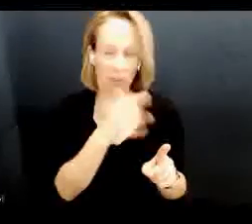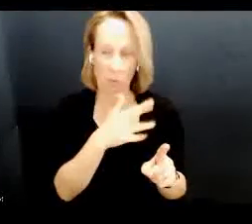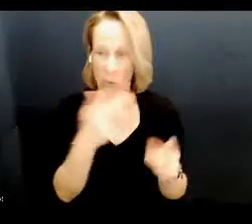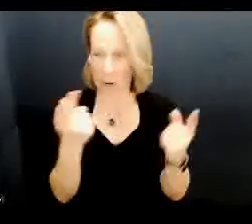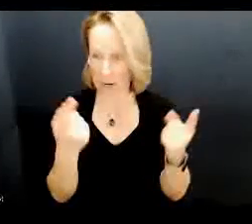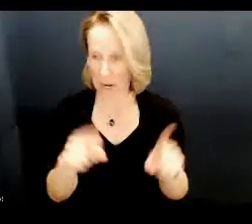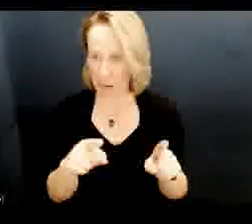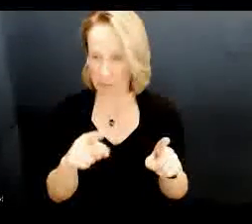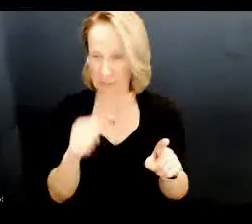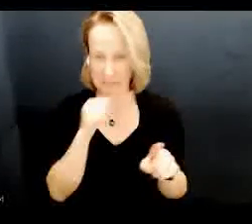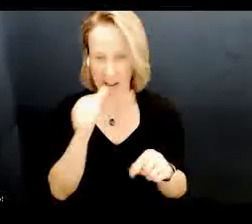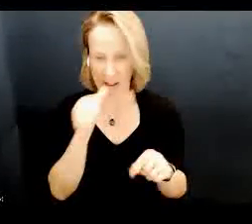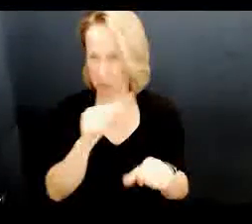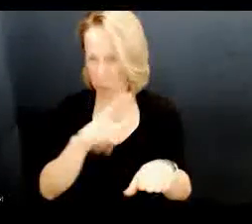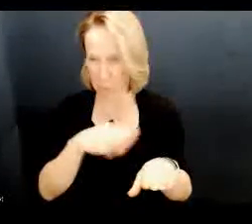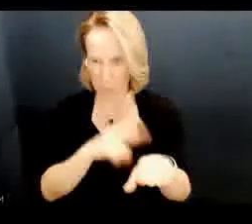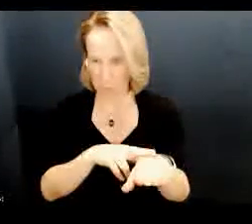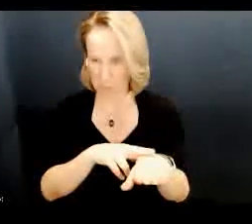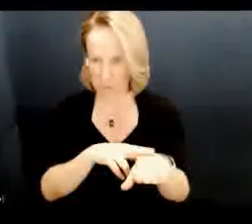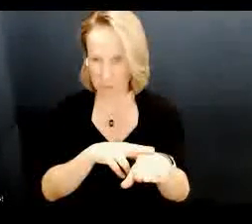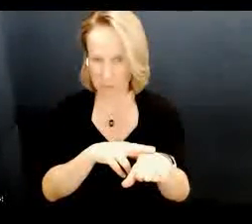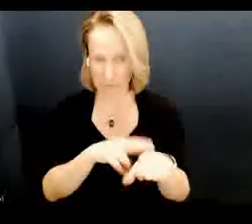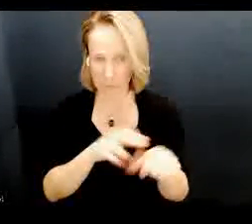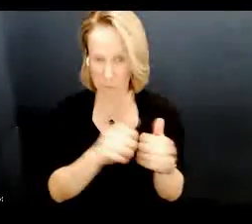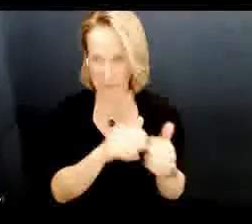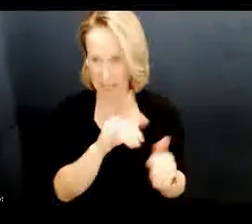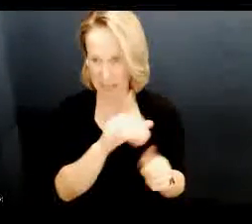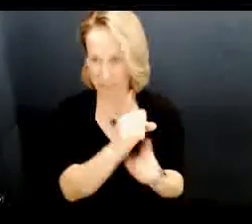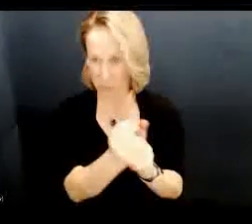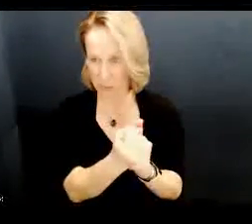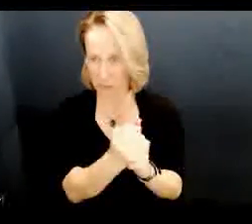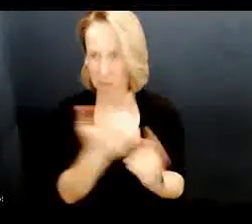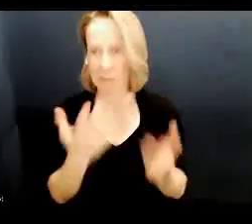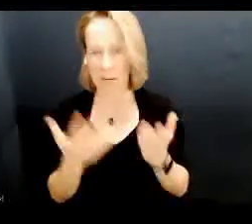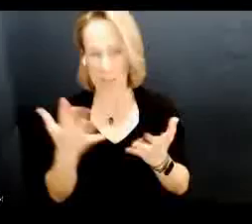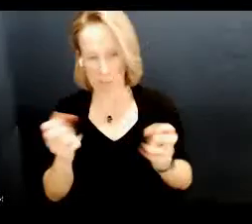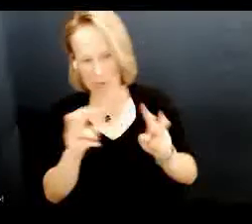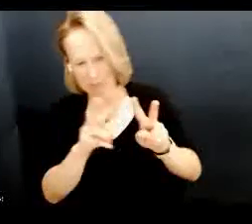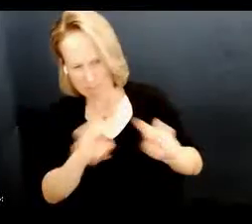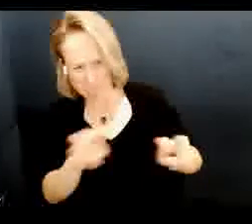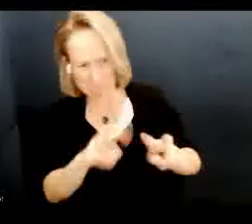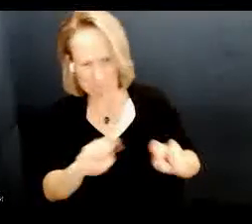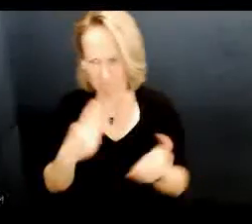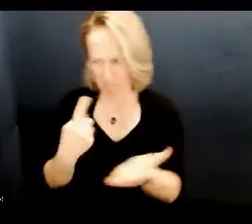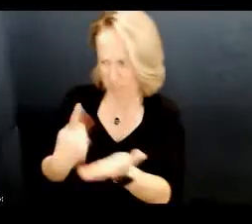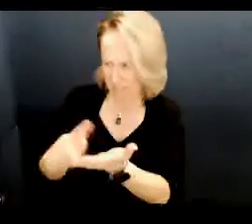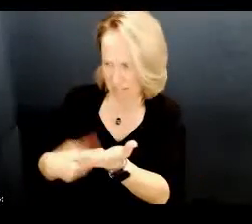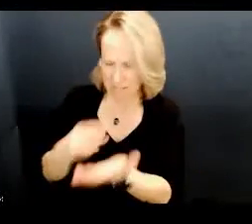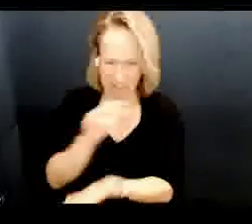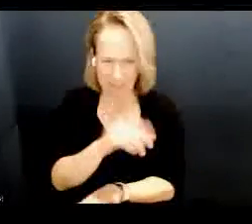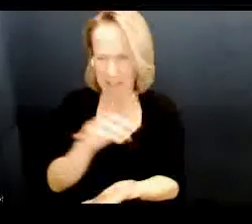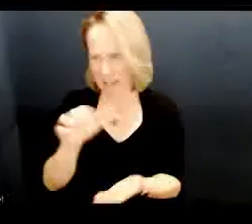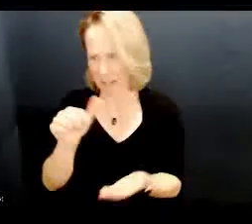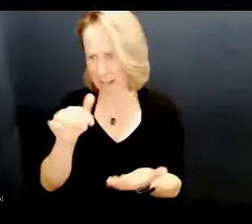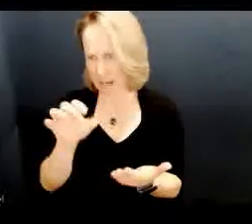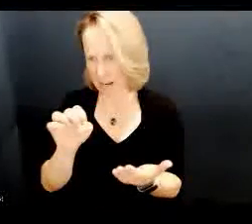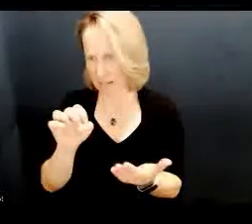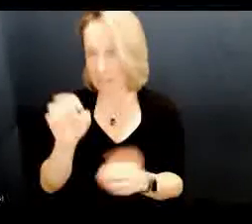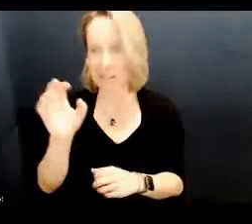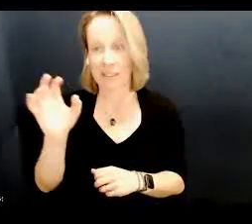of the norm. They might want to talk about that particular case, which is a really important function of